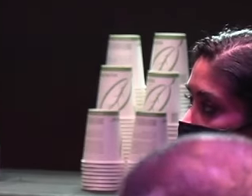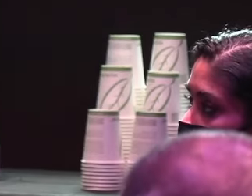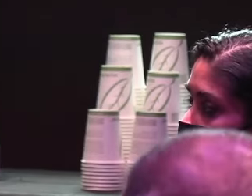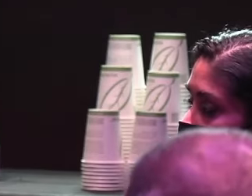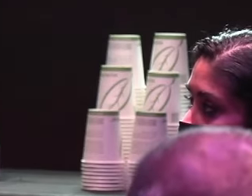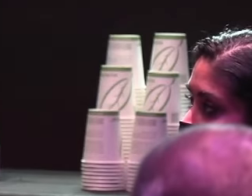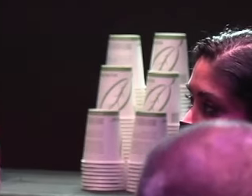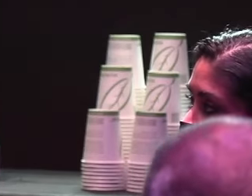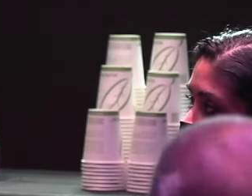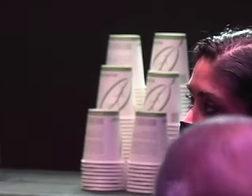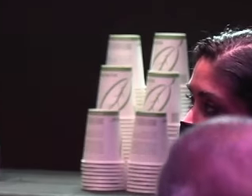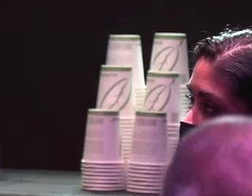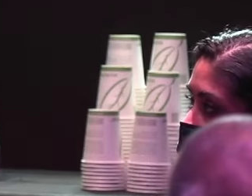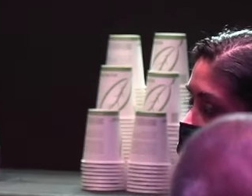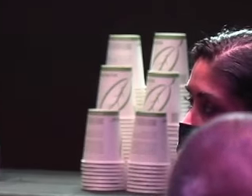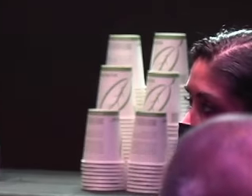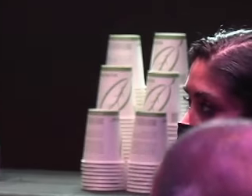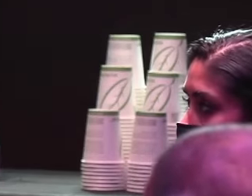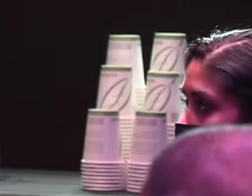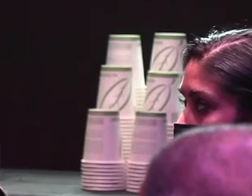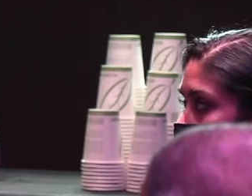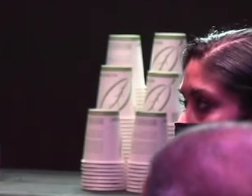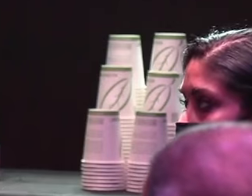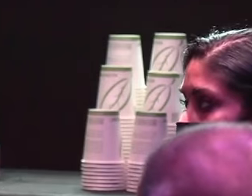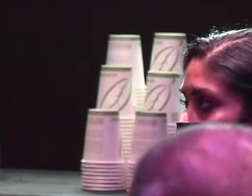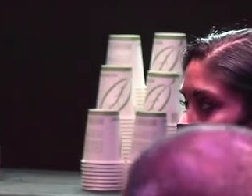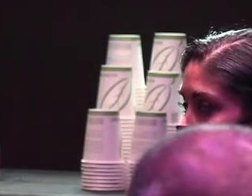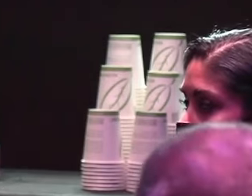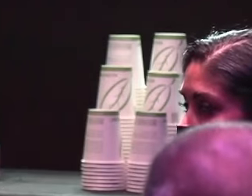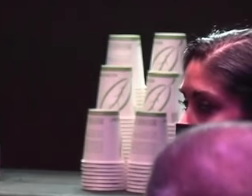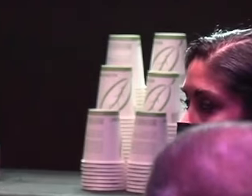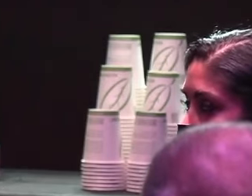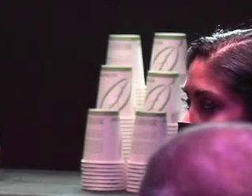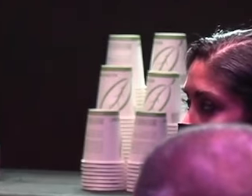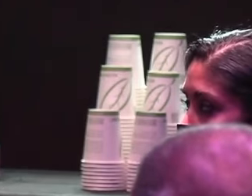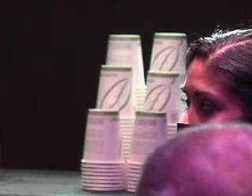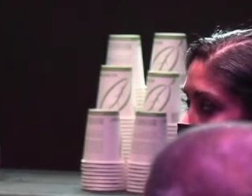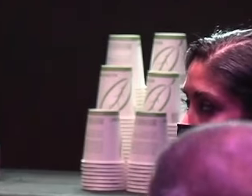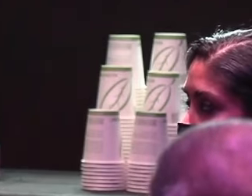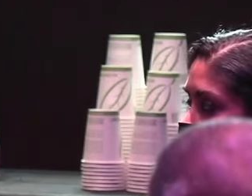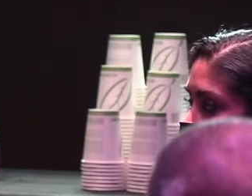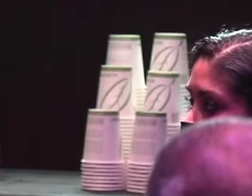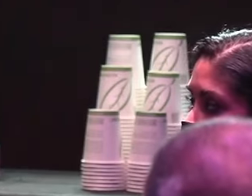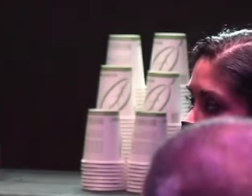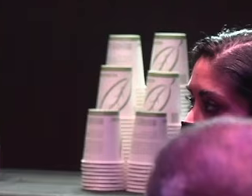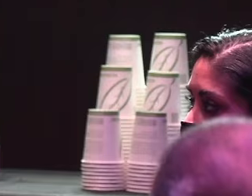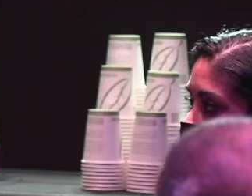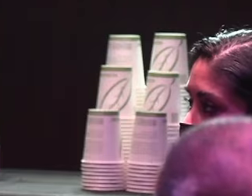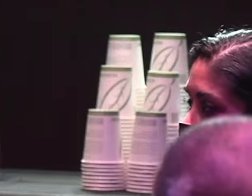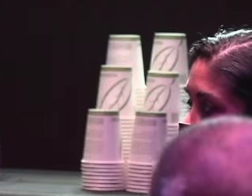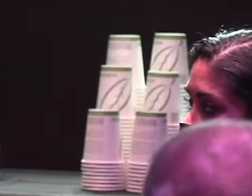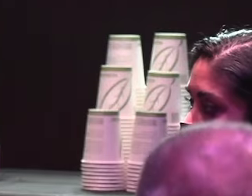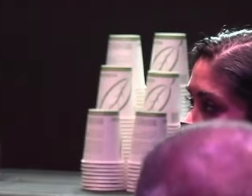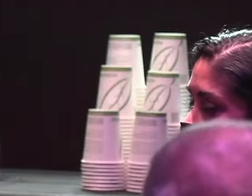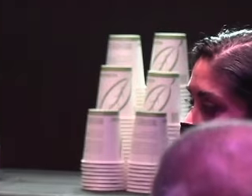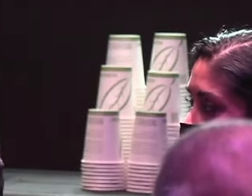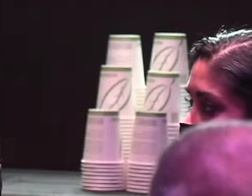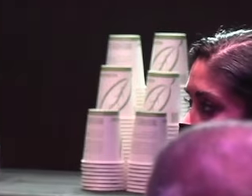that we are trying to network and network, like